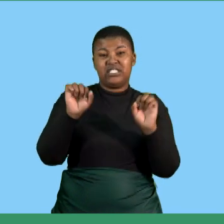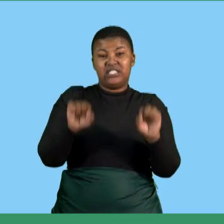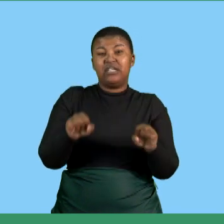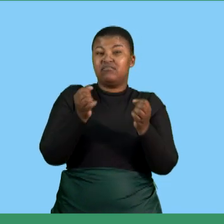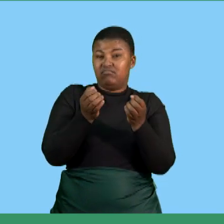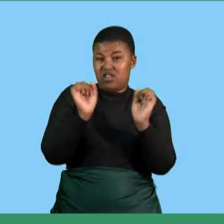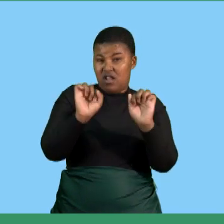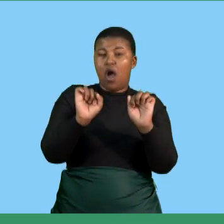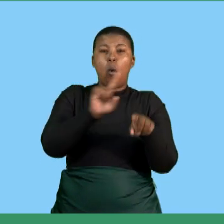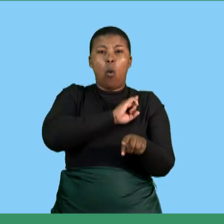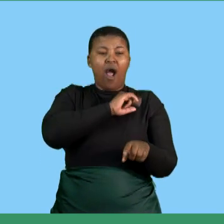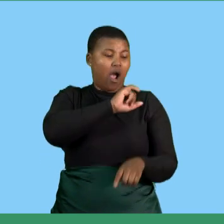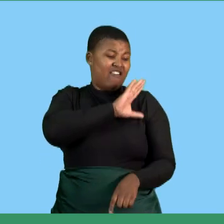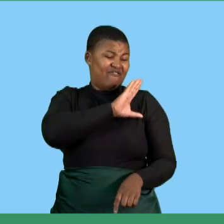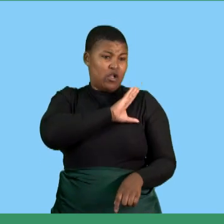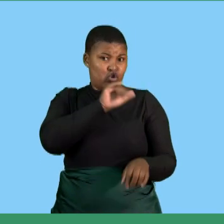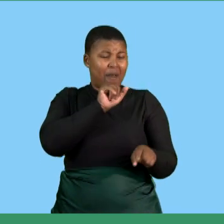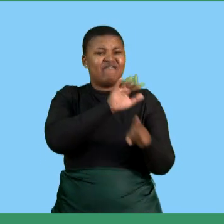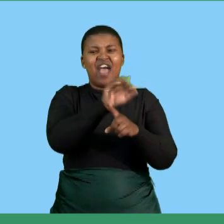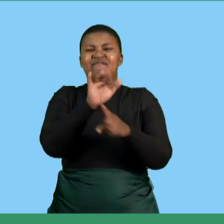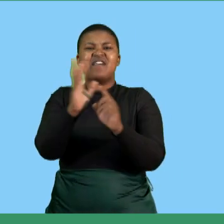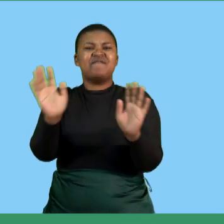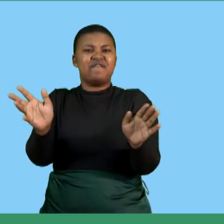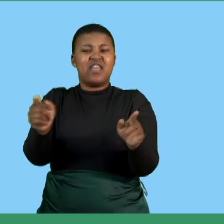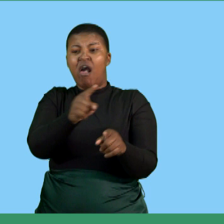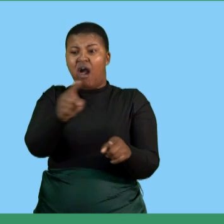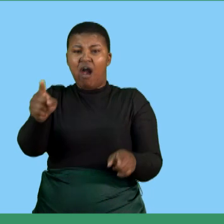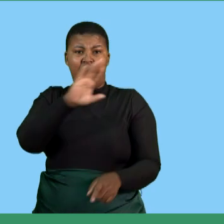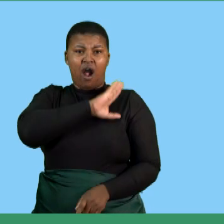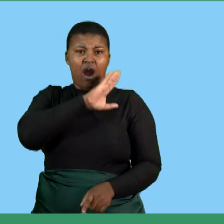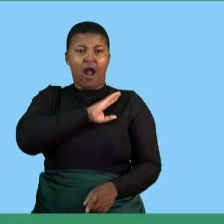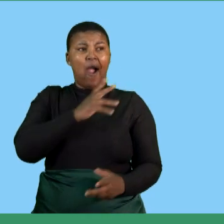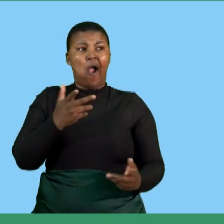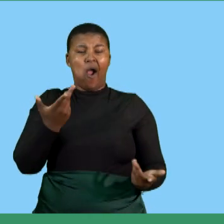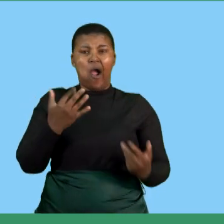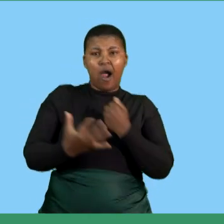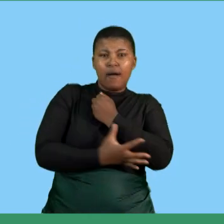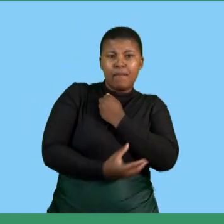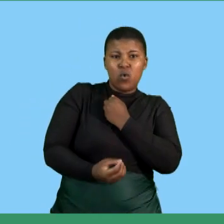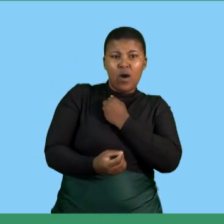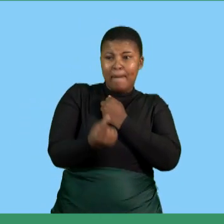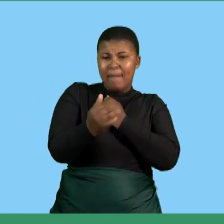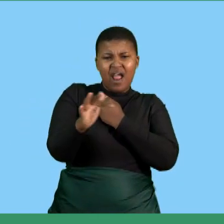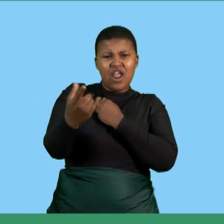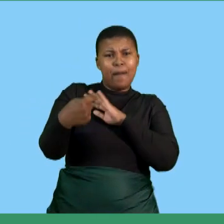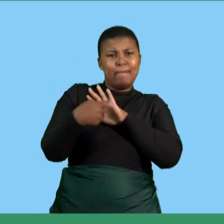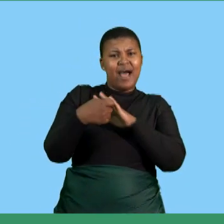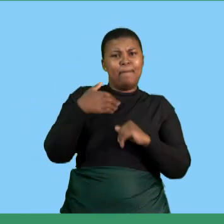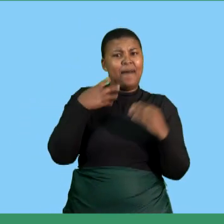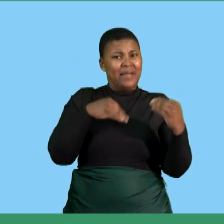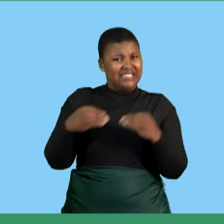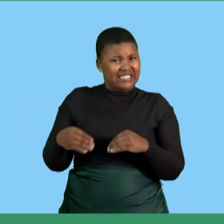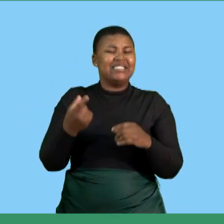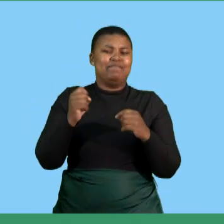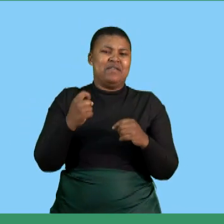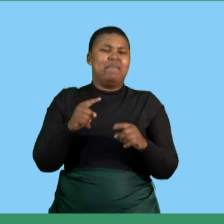business because it's affecting your consumers. If your consumers are poverty-stricken, they of course will not have